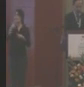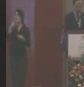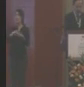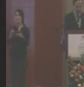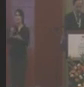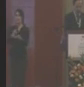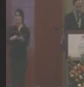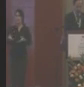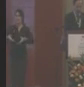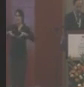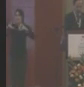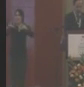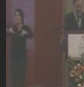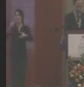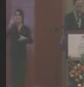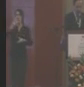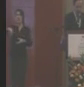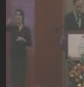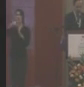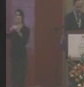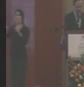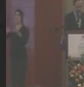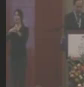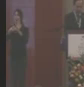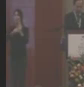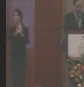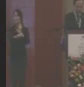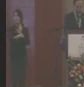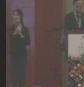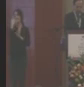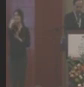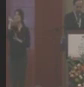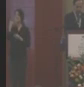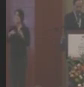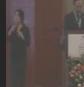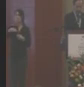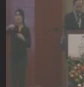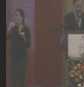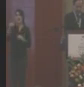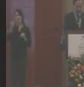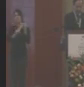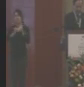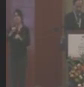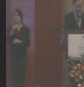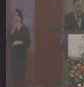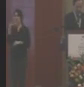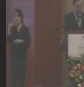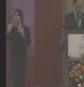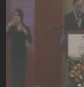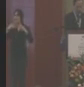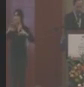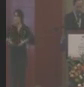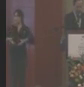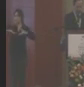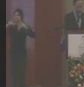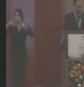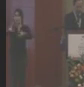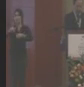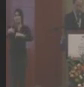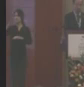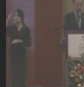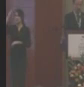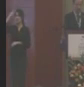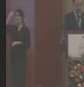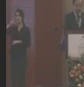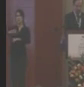product the basis for the national policy on the disaster risk reduction, which is a main input for the national policies,